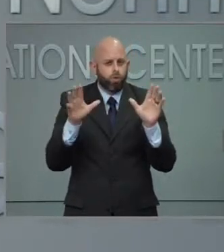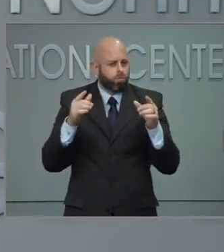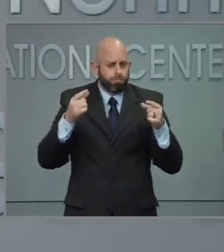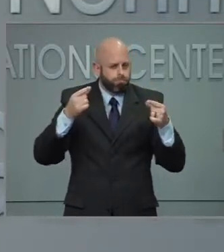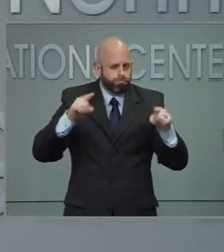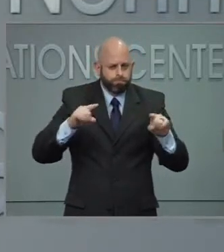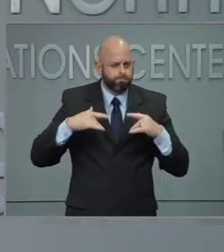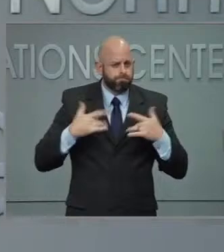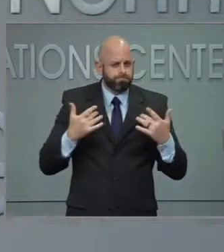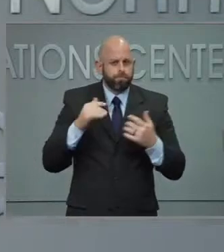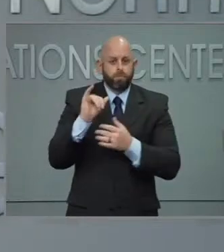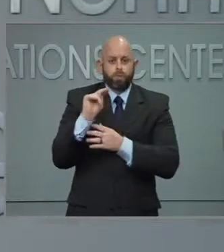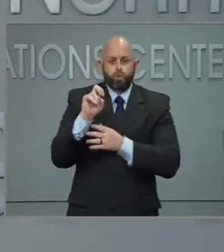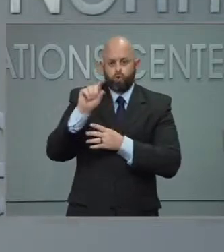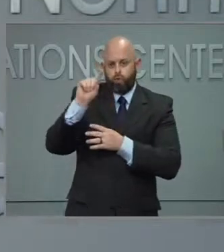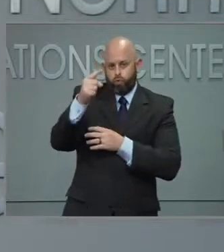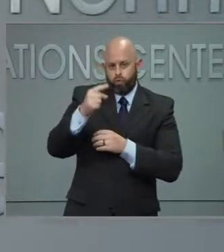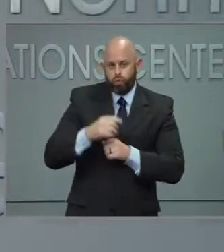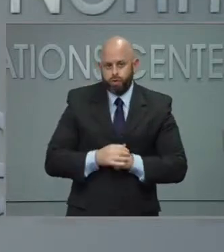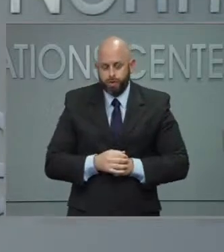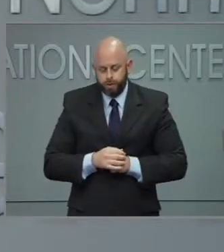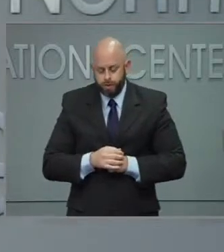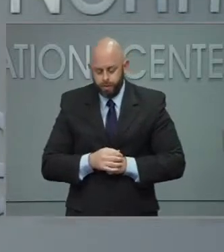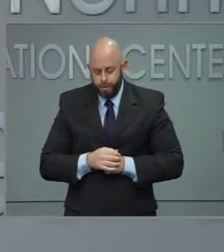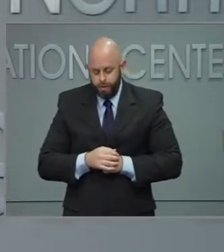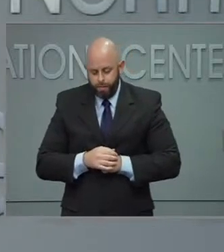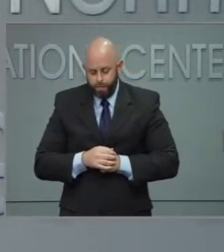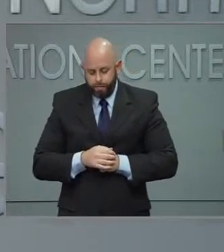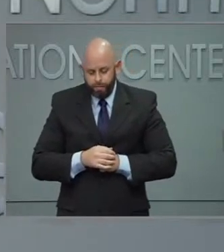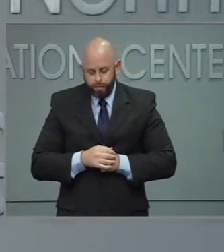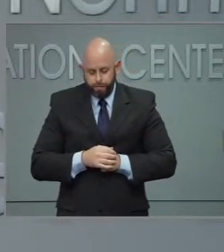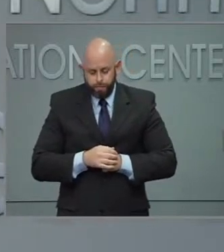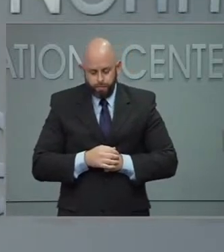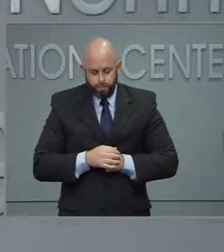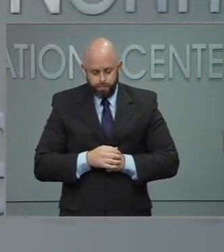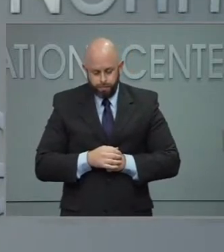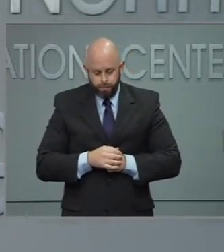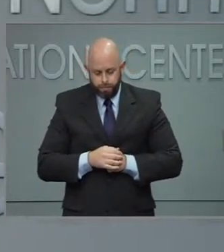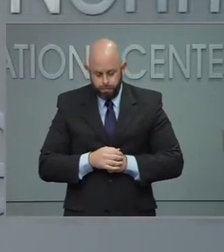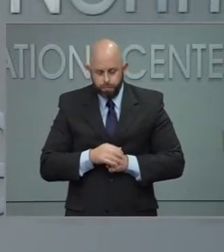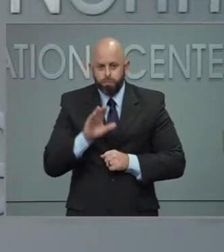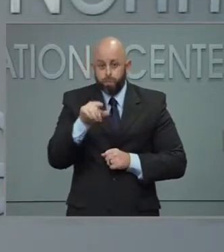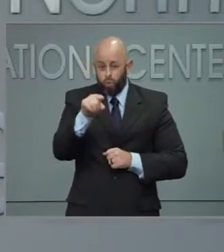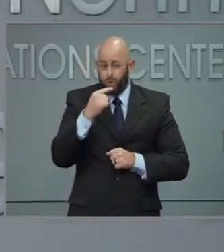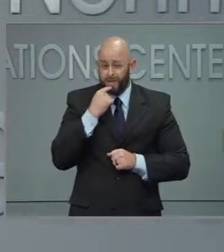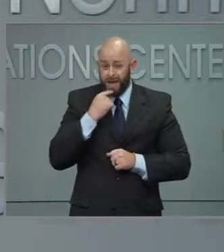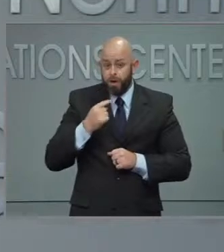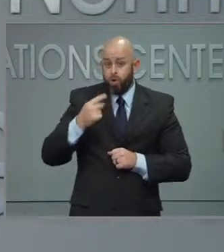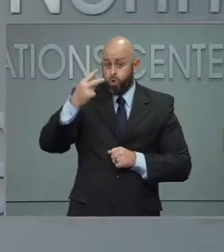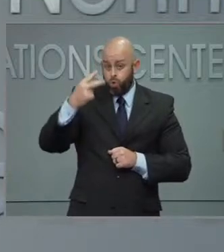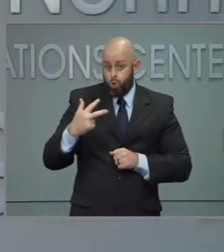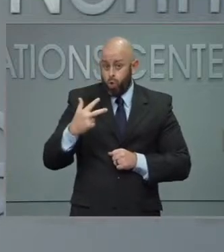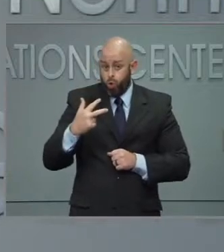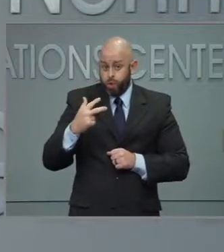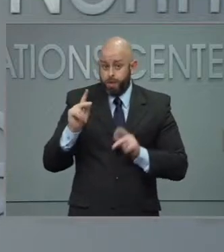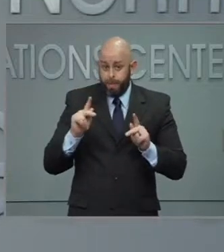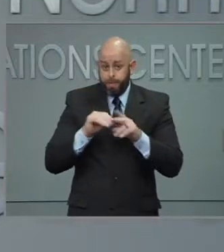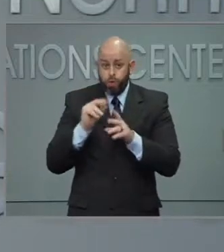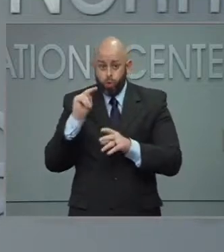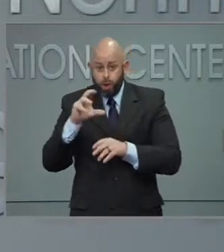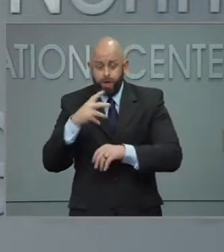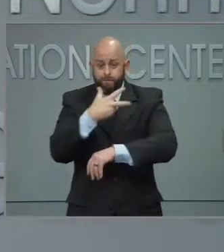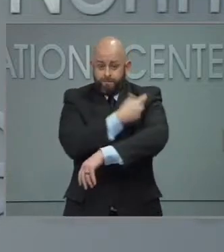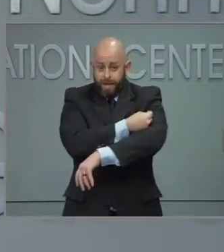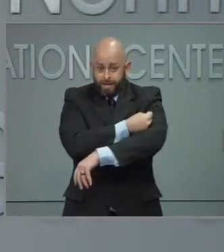1st, to what extent is totally lifting the restrictions tied to the 2/3 people getting vaccinated, or do you anticipate